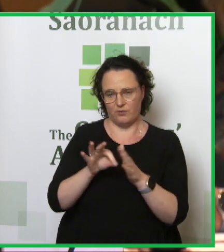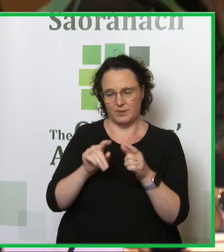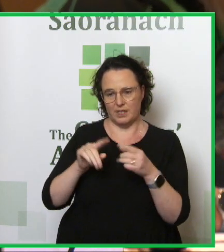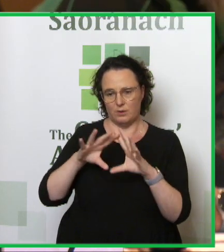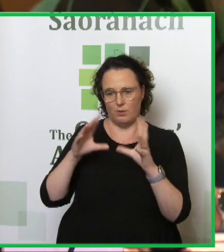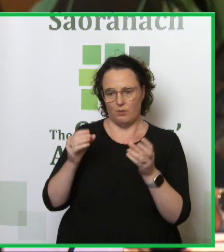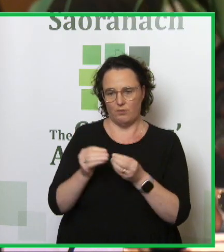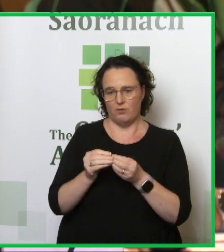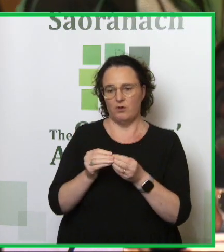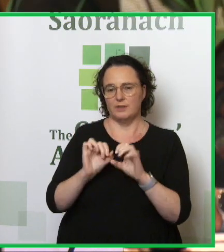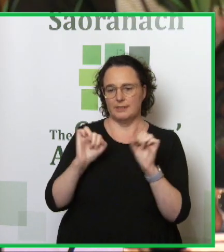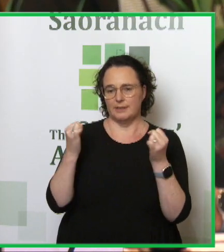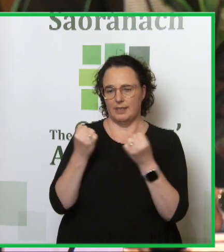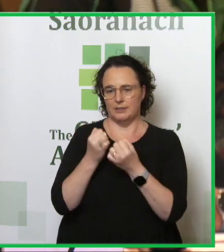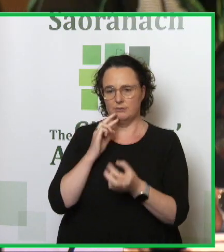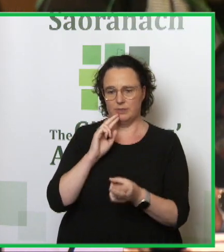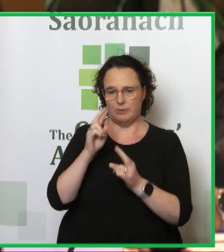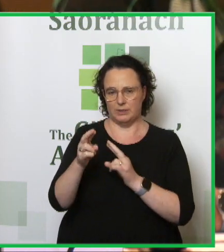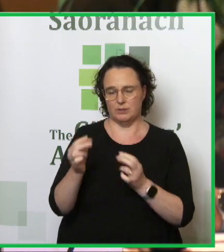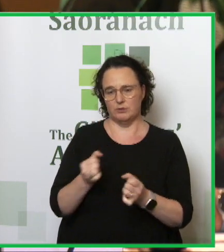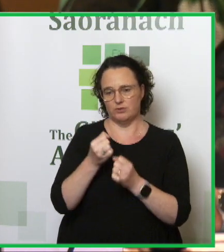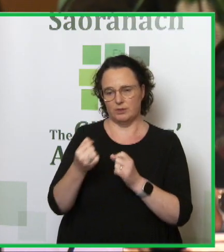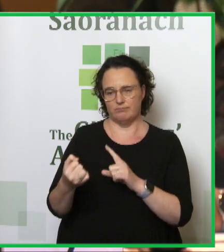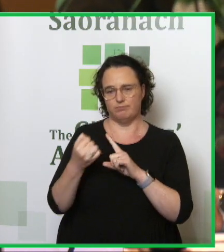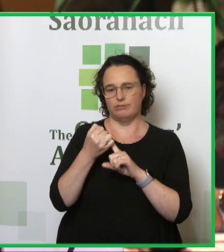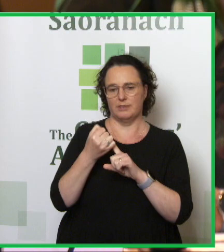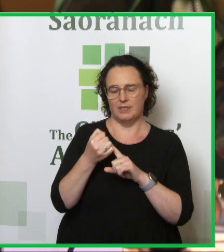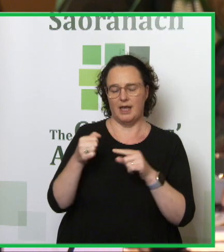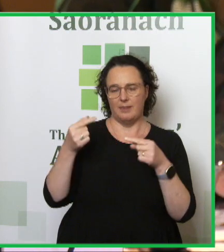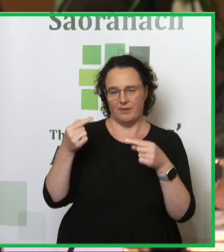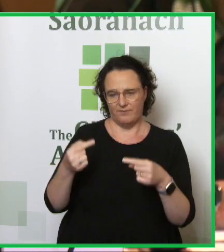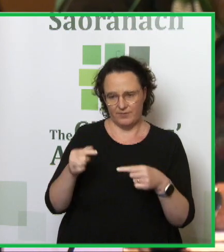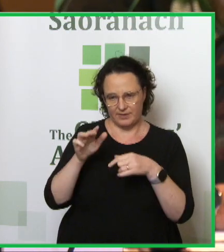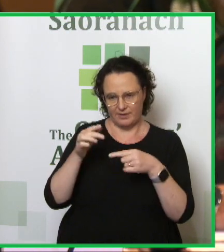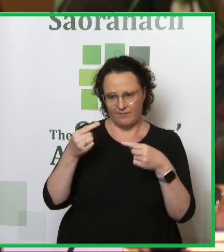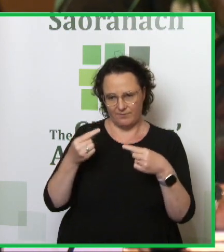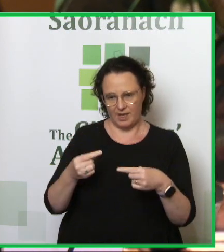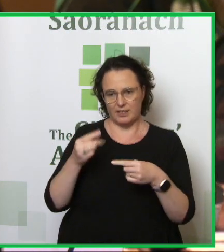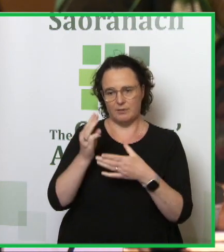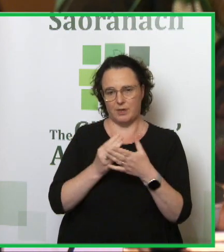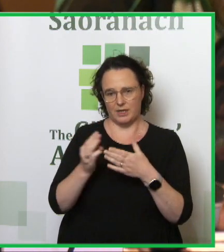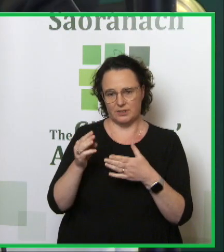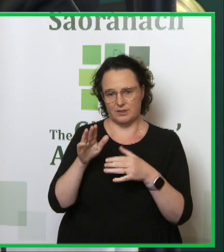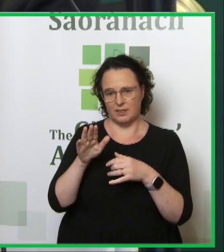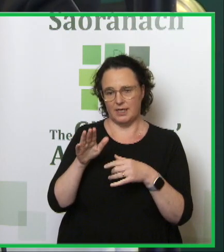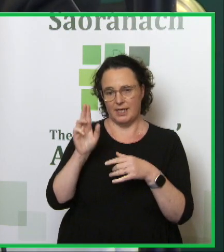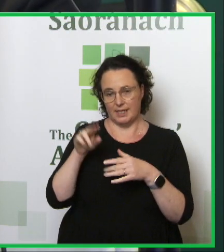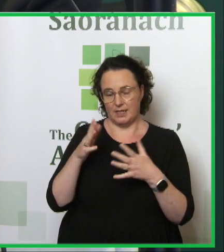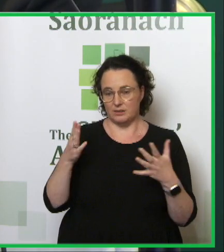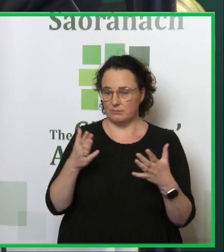to strengthen the impact of the final part of that long sentence. Okay. Can I just urge,